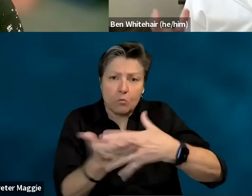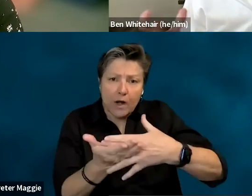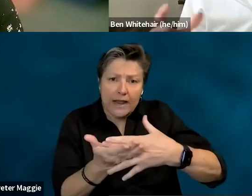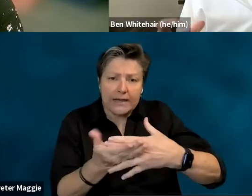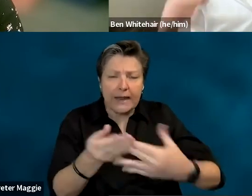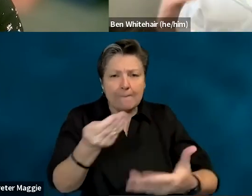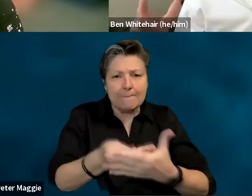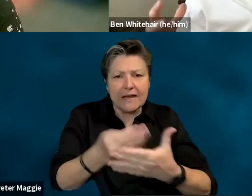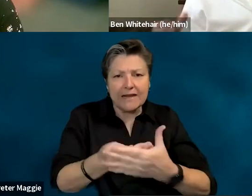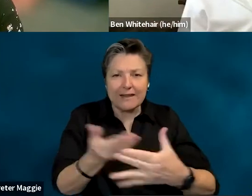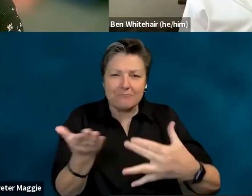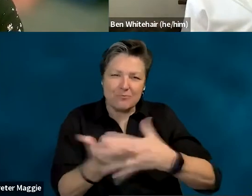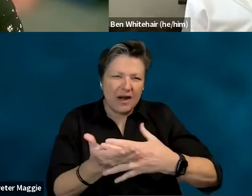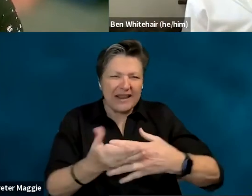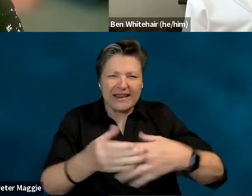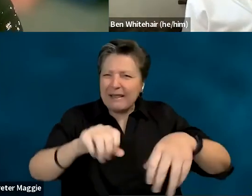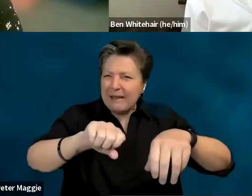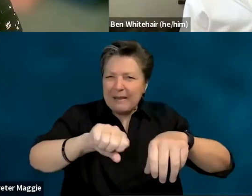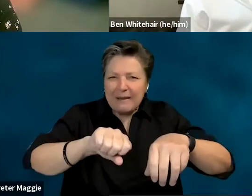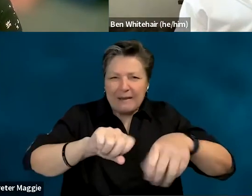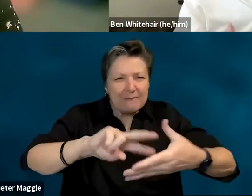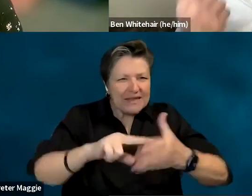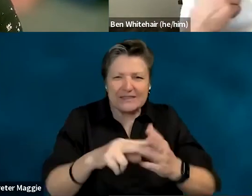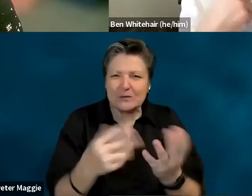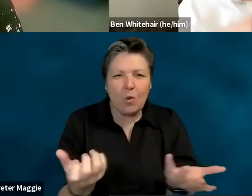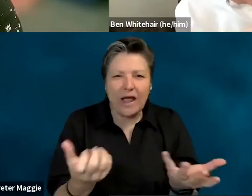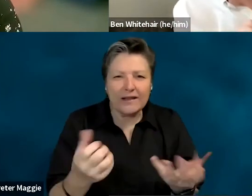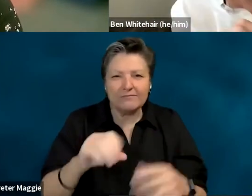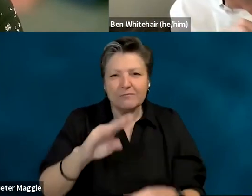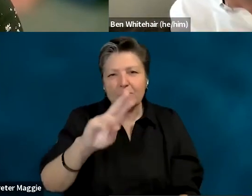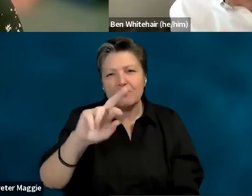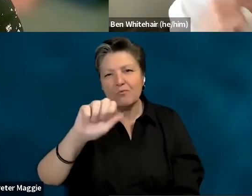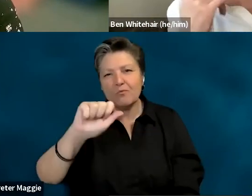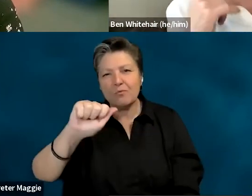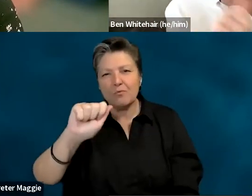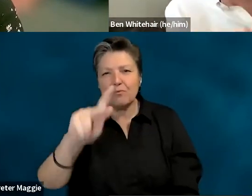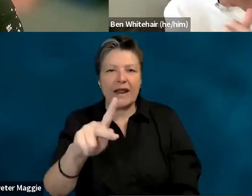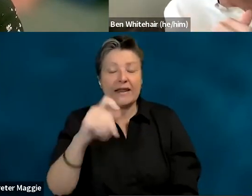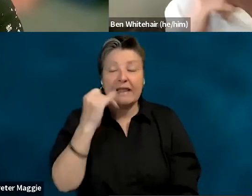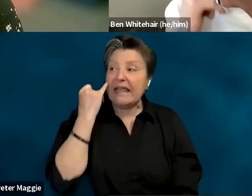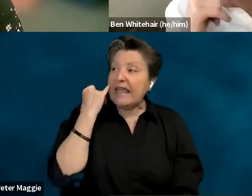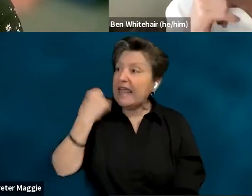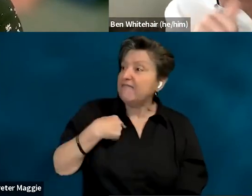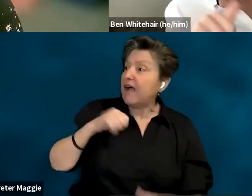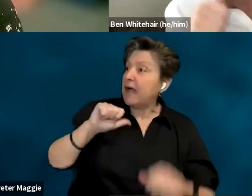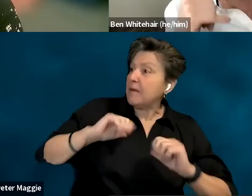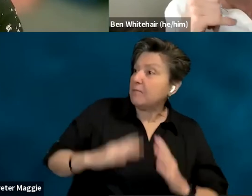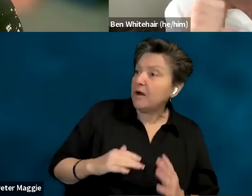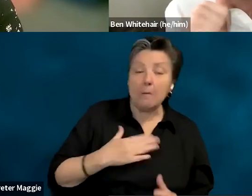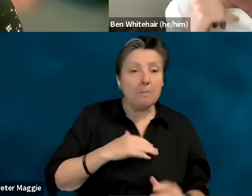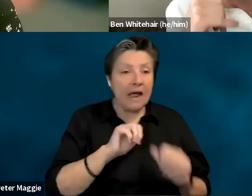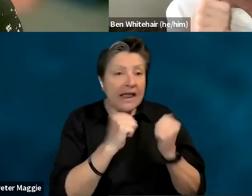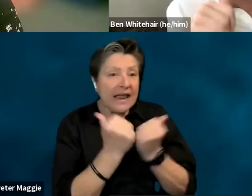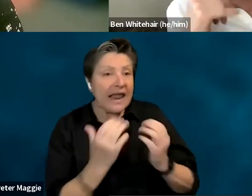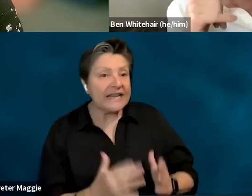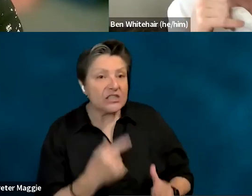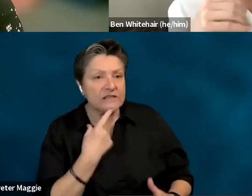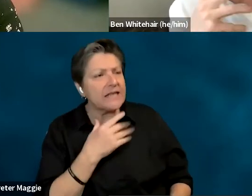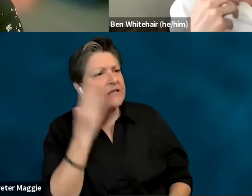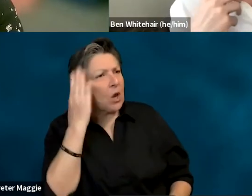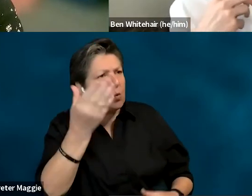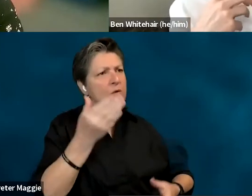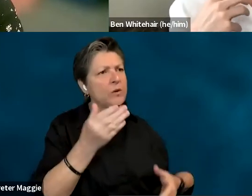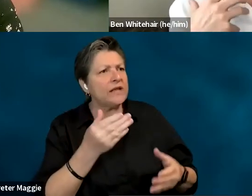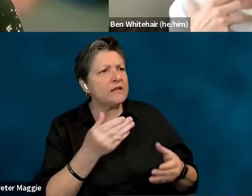like, what does that mean? Practically speaking, you know, if I'm a performer and my agent's like, oh yeah, hey, well, we're dealing with the money break and the